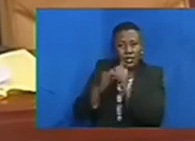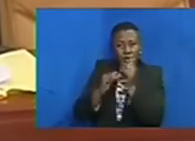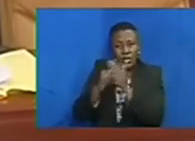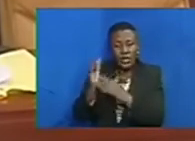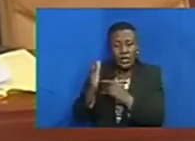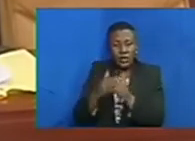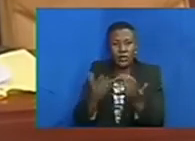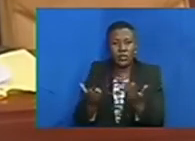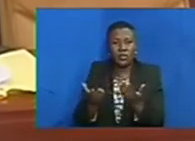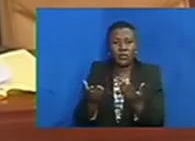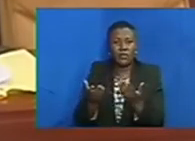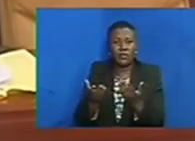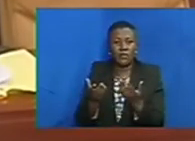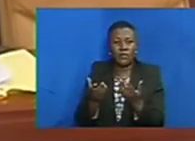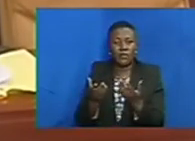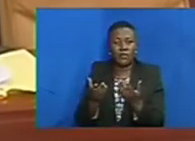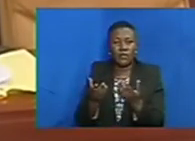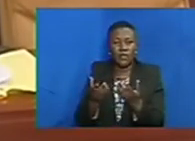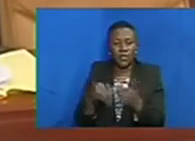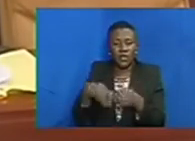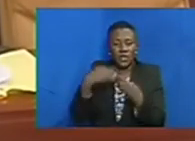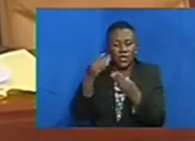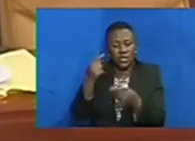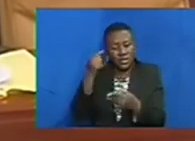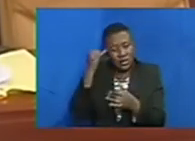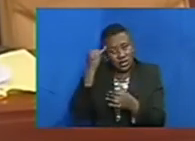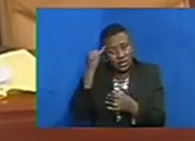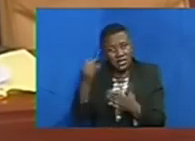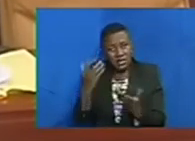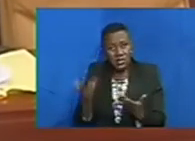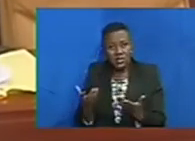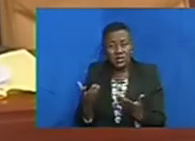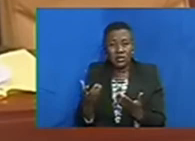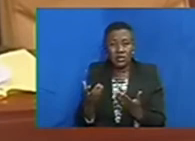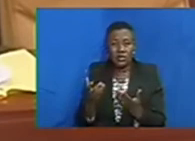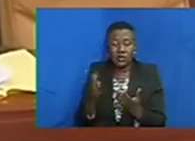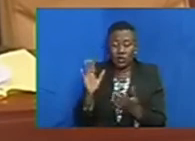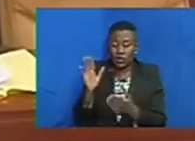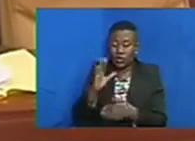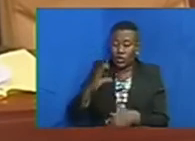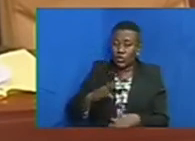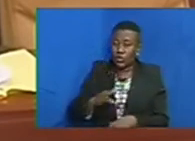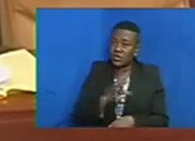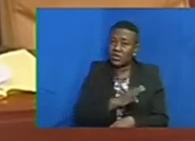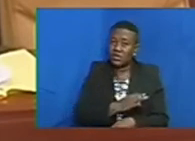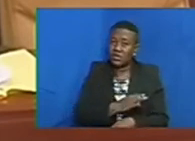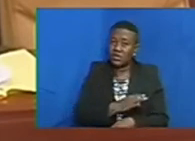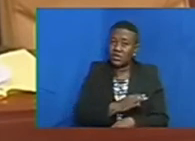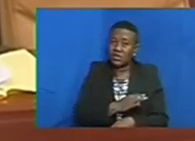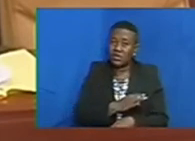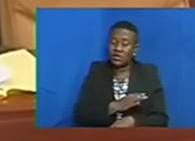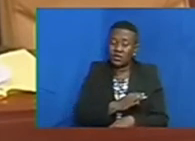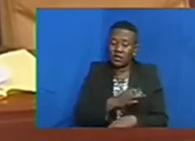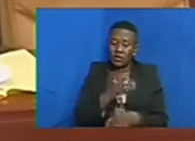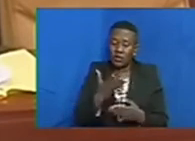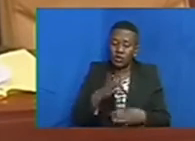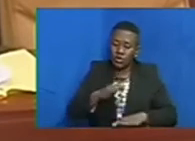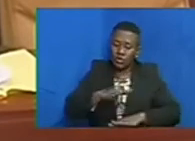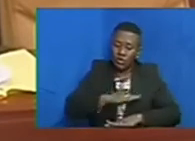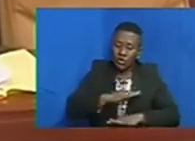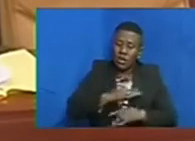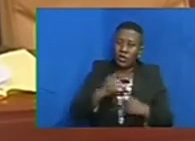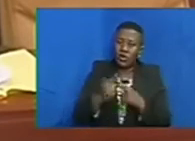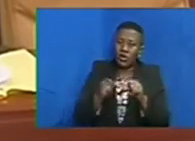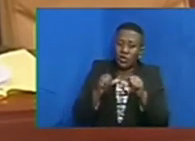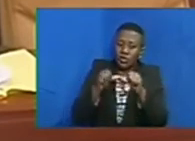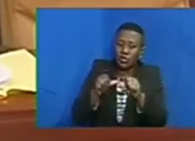which defeated the intention of the project. Your committee, Mr. Speaker, was satisfied about the continuous